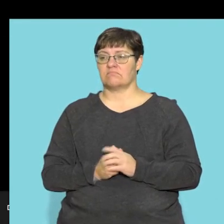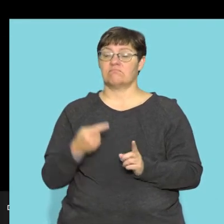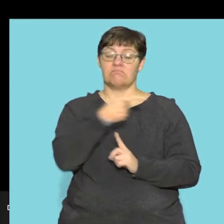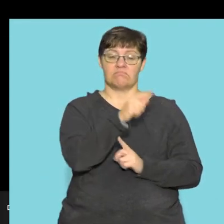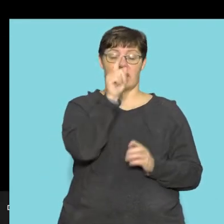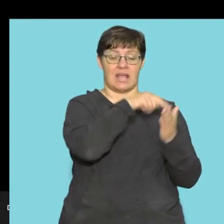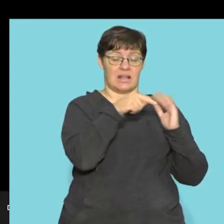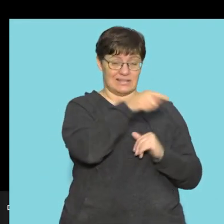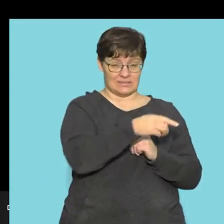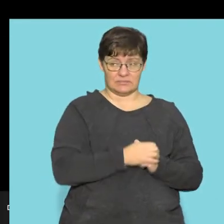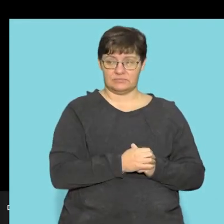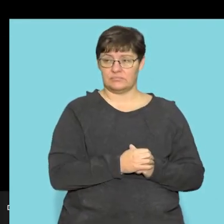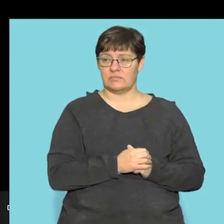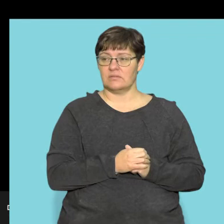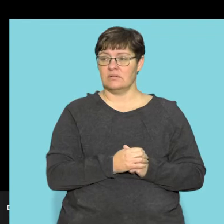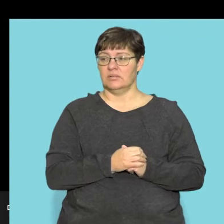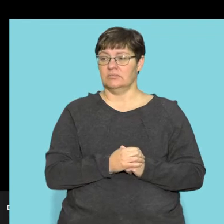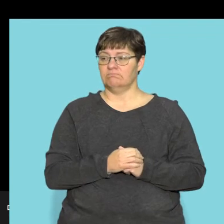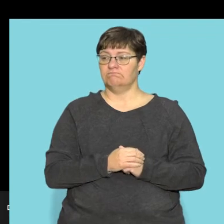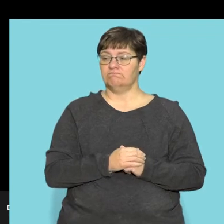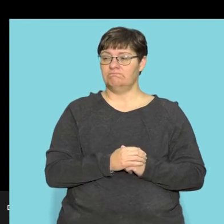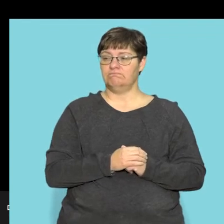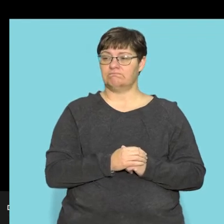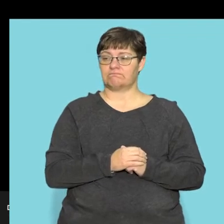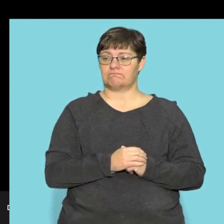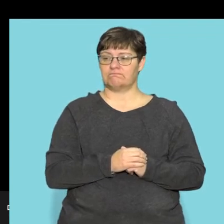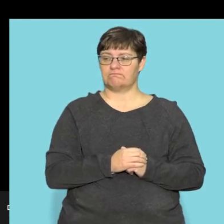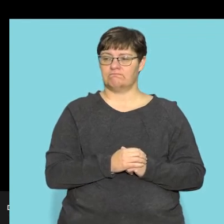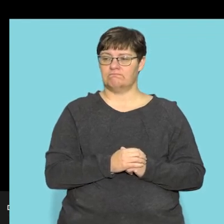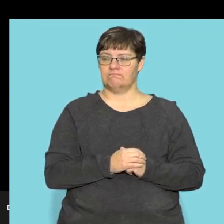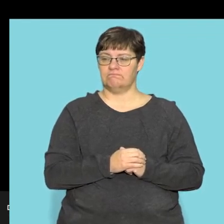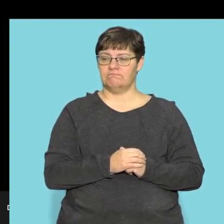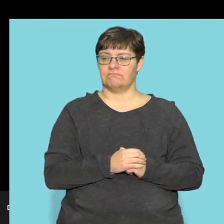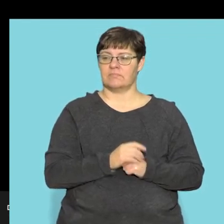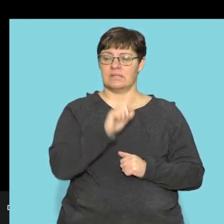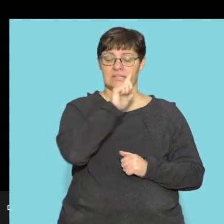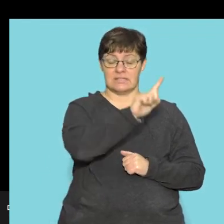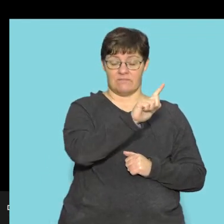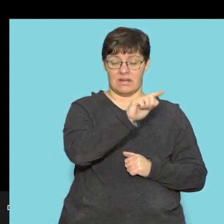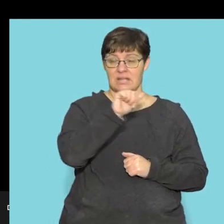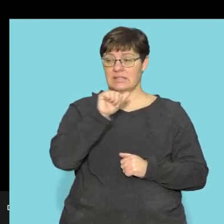So you go straight to the calculator from there. I'm going to just let that answer to still stay there.